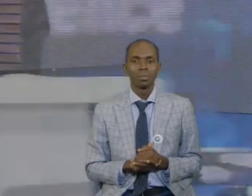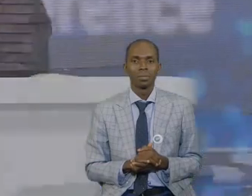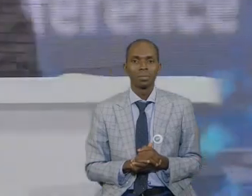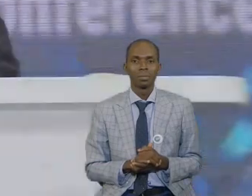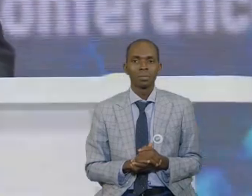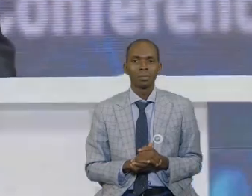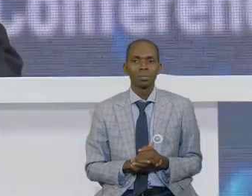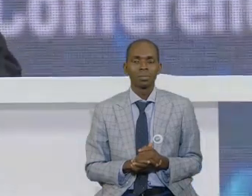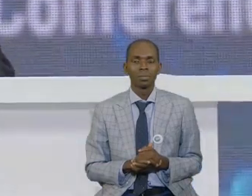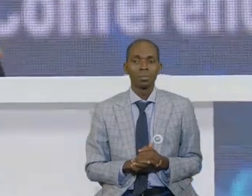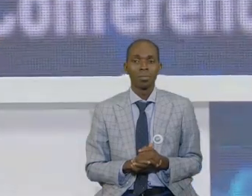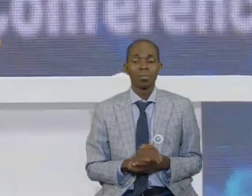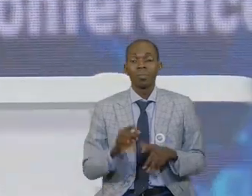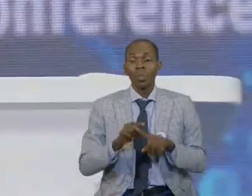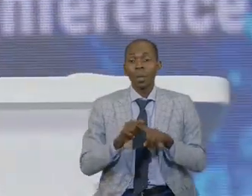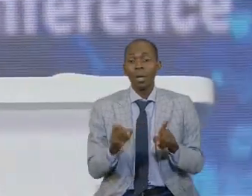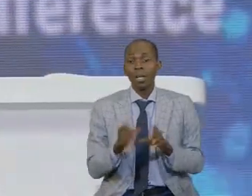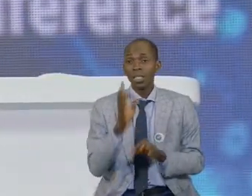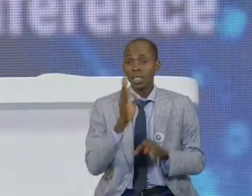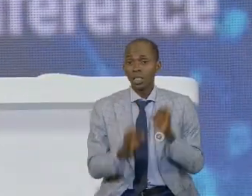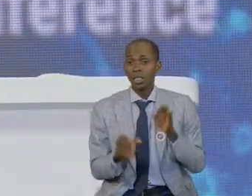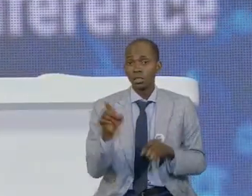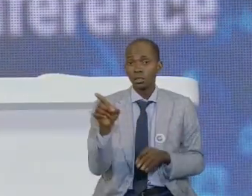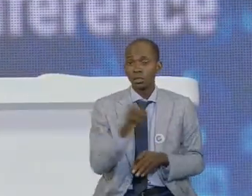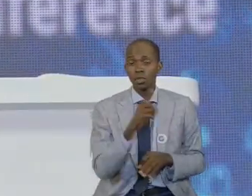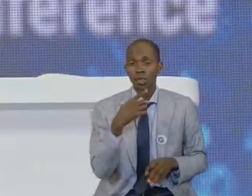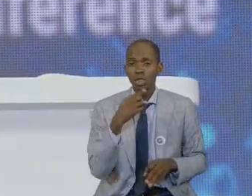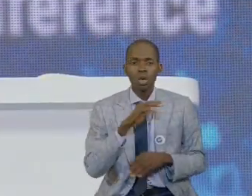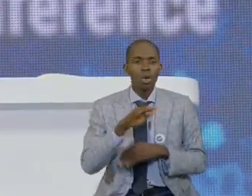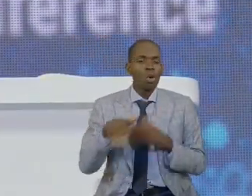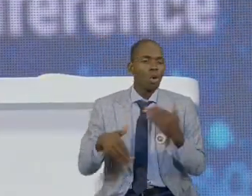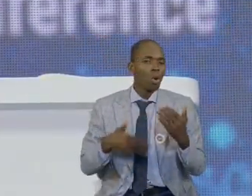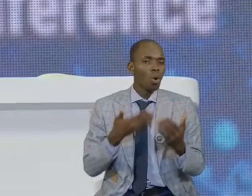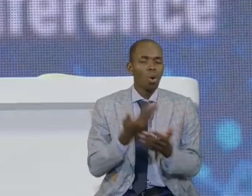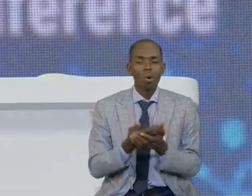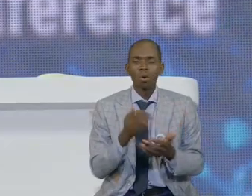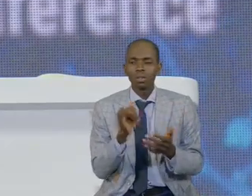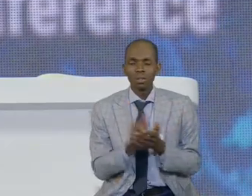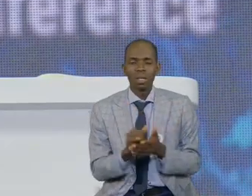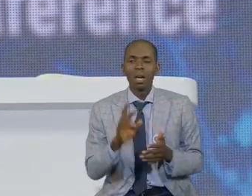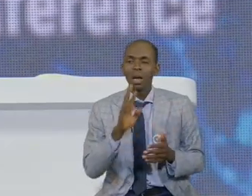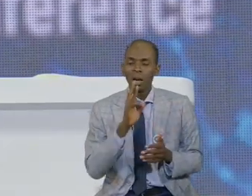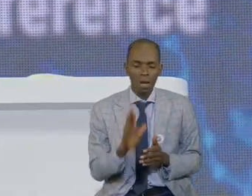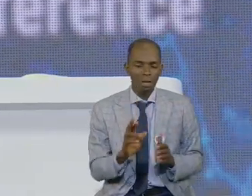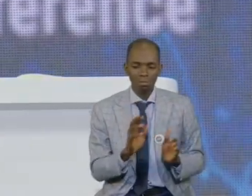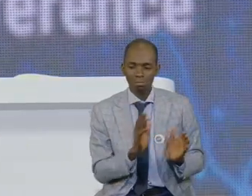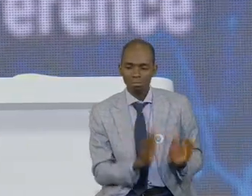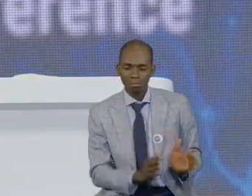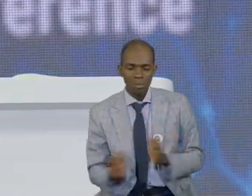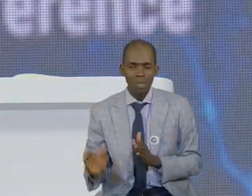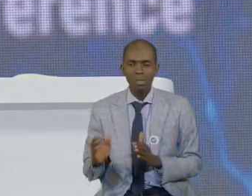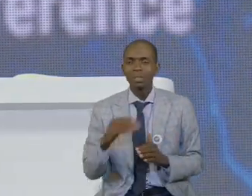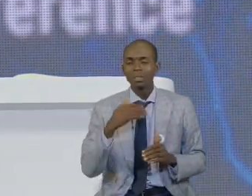But if you say, all they that were incensed against me shall be ashamed,